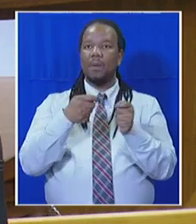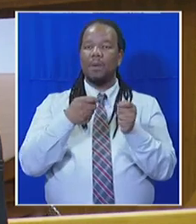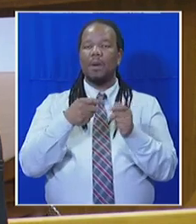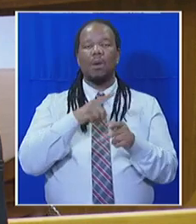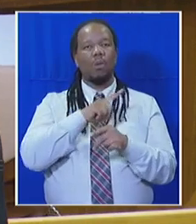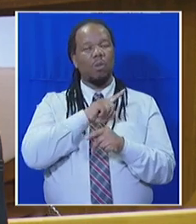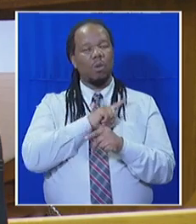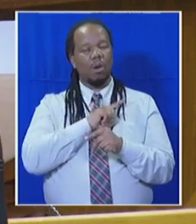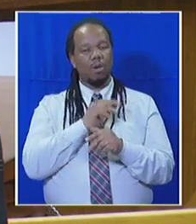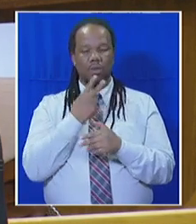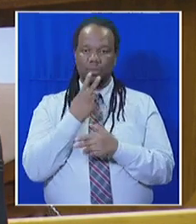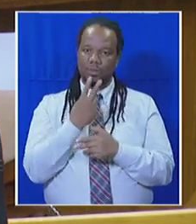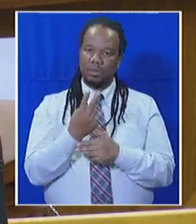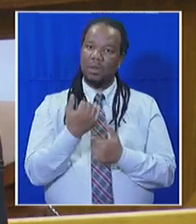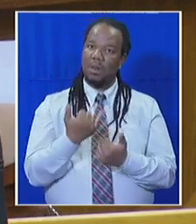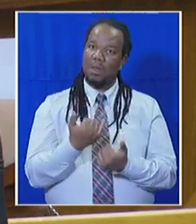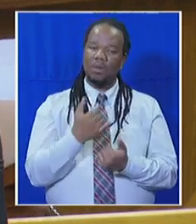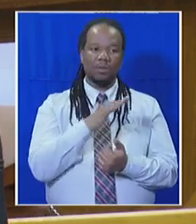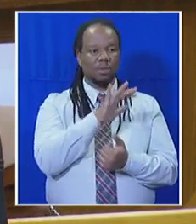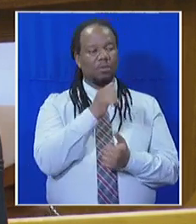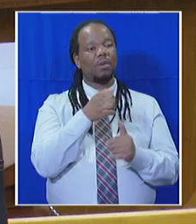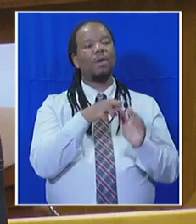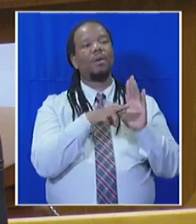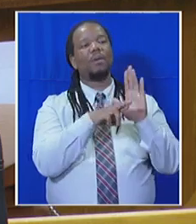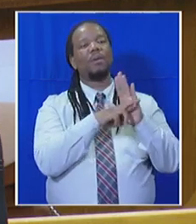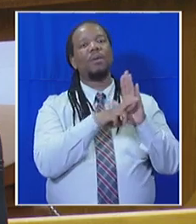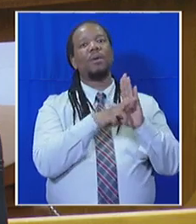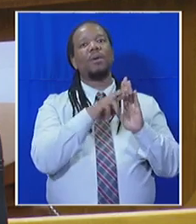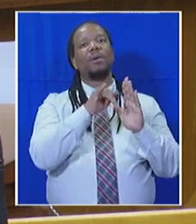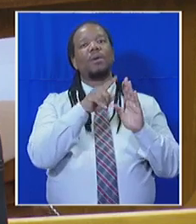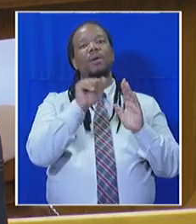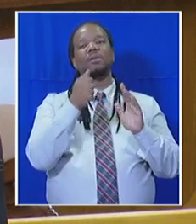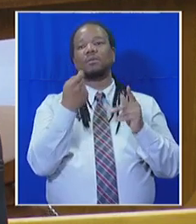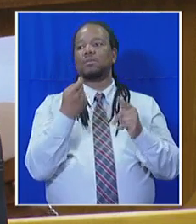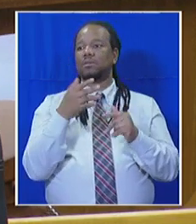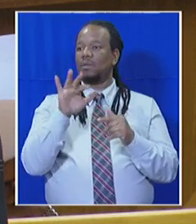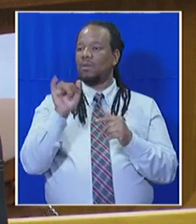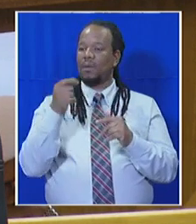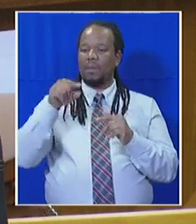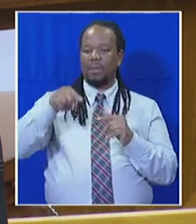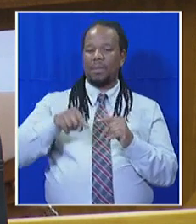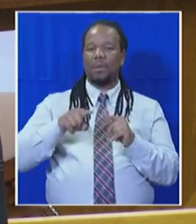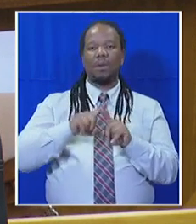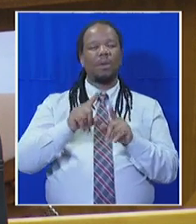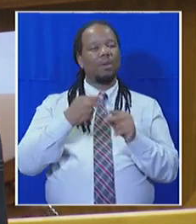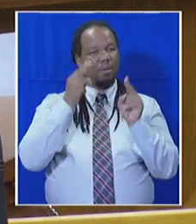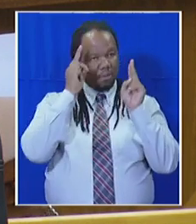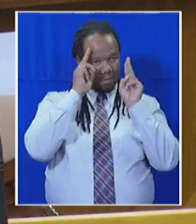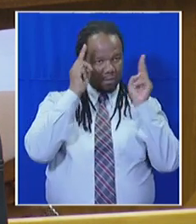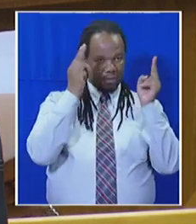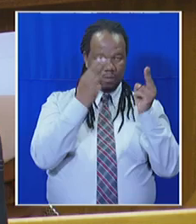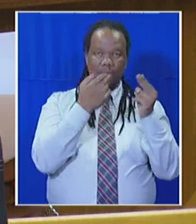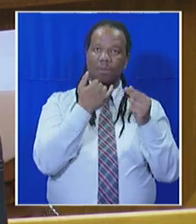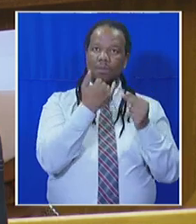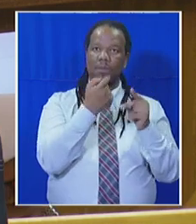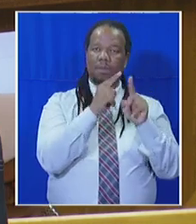the current high negative rates of exchange volatility. Tertiary institution fee